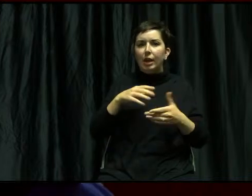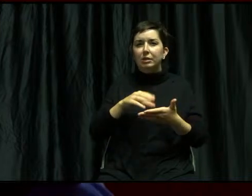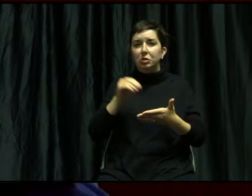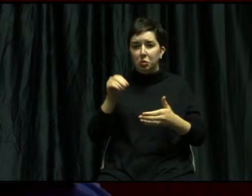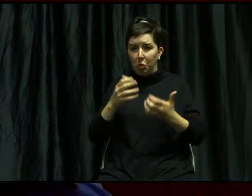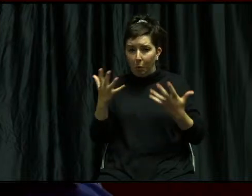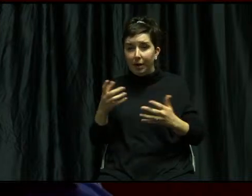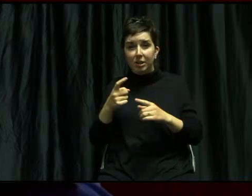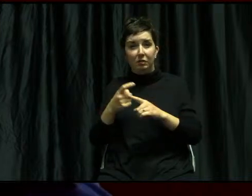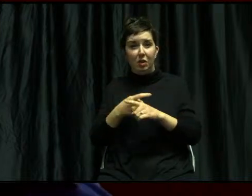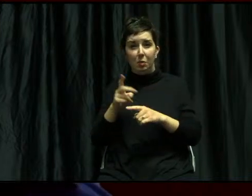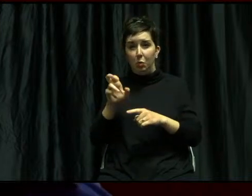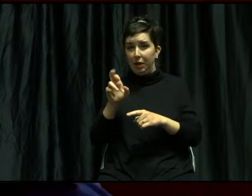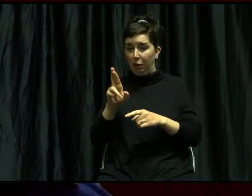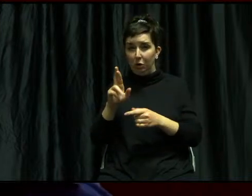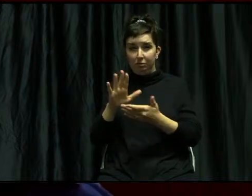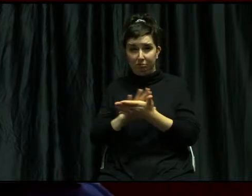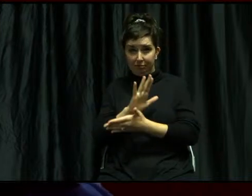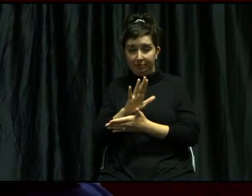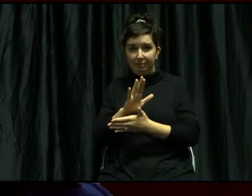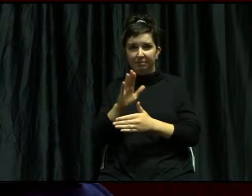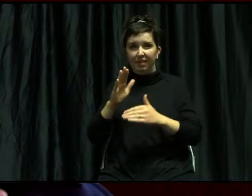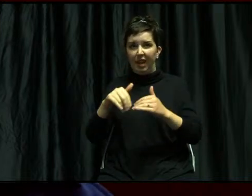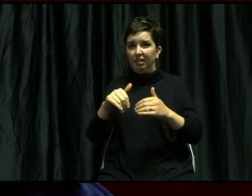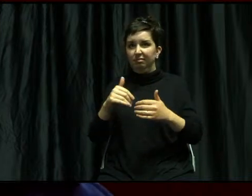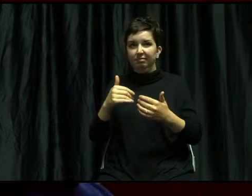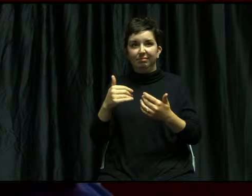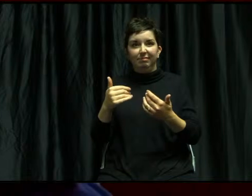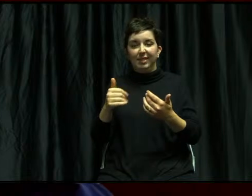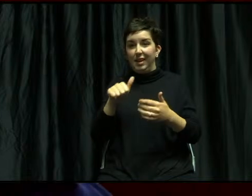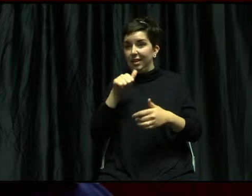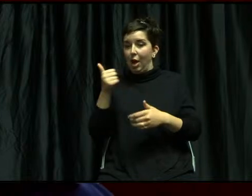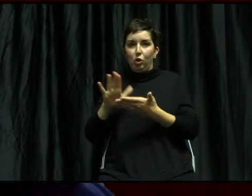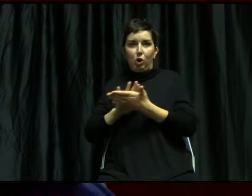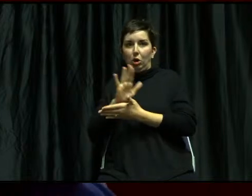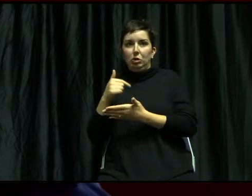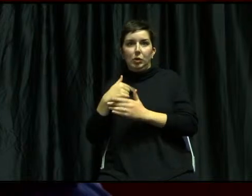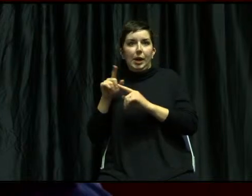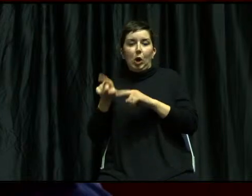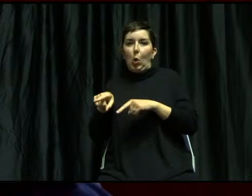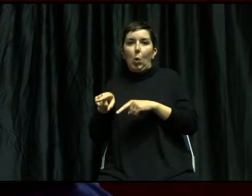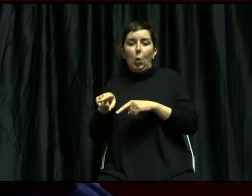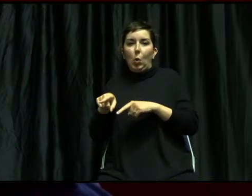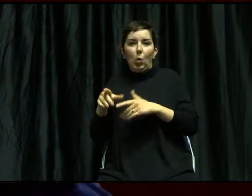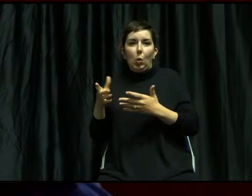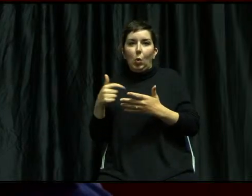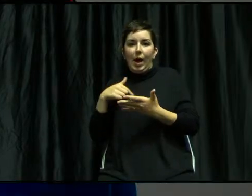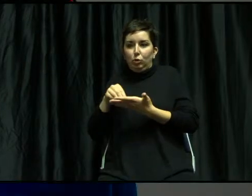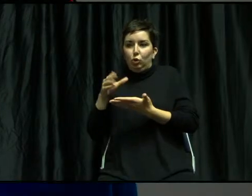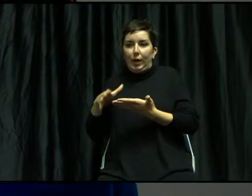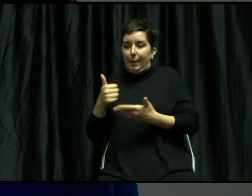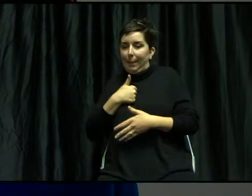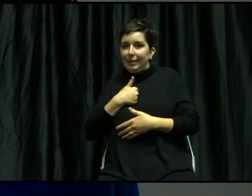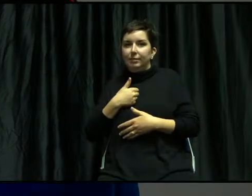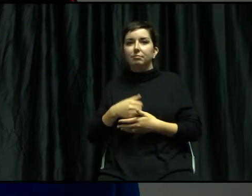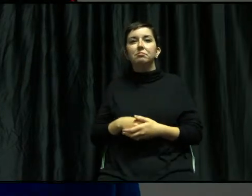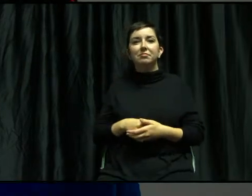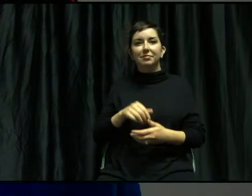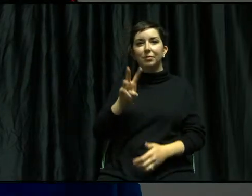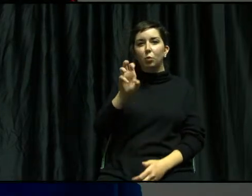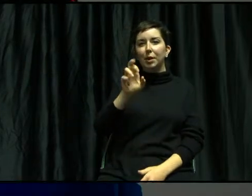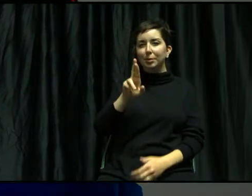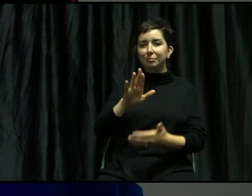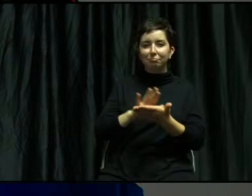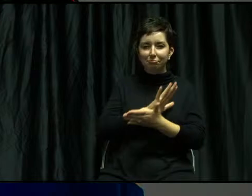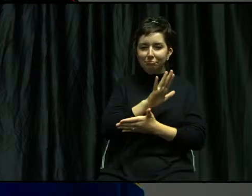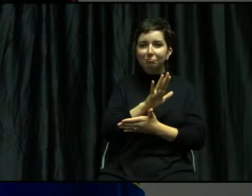State University than I learned at any other university where I was a student. Weber State